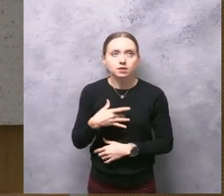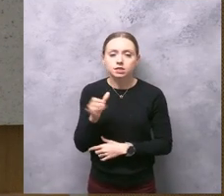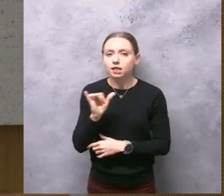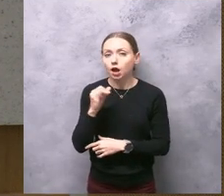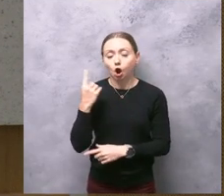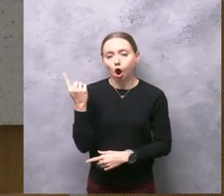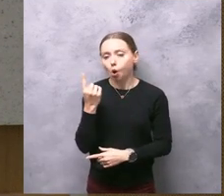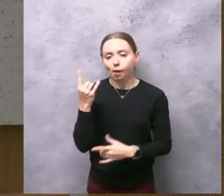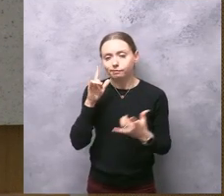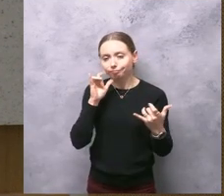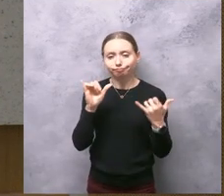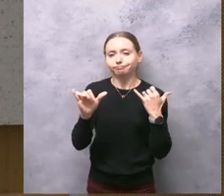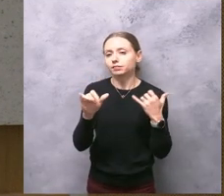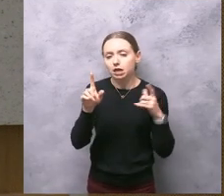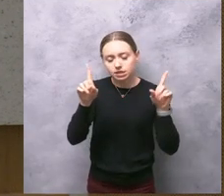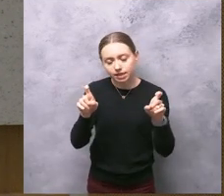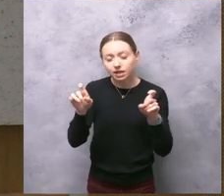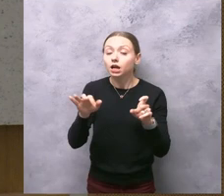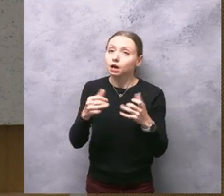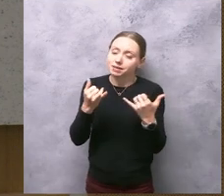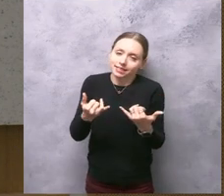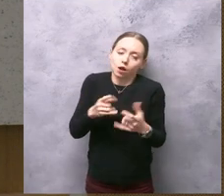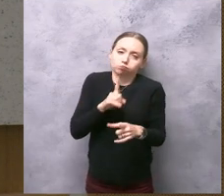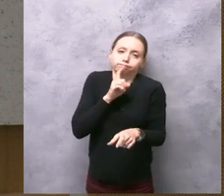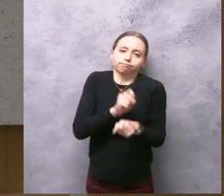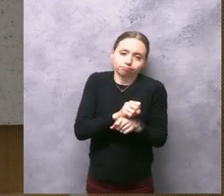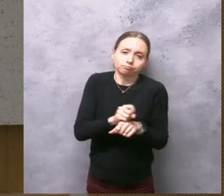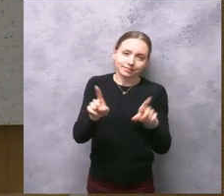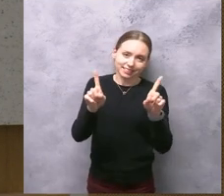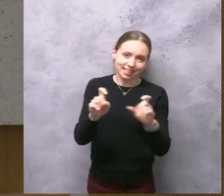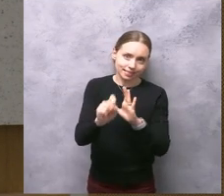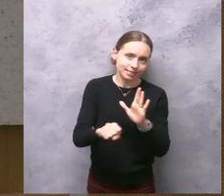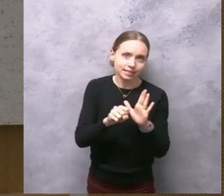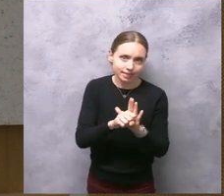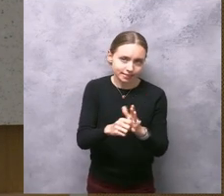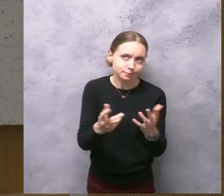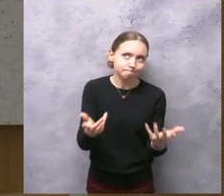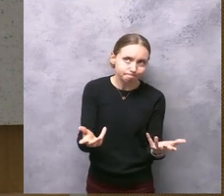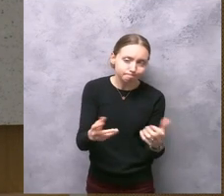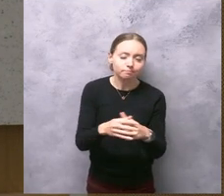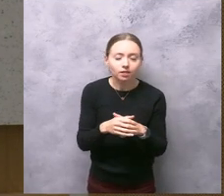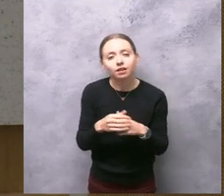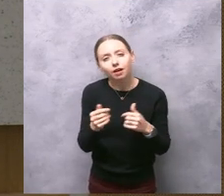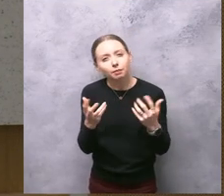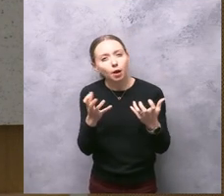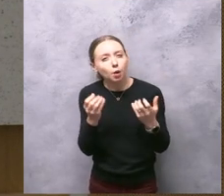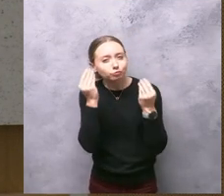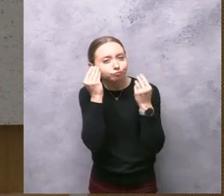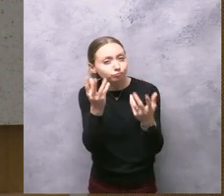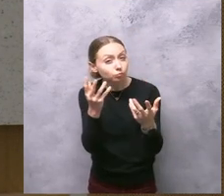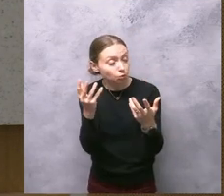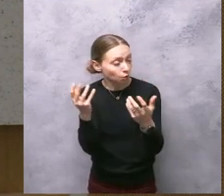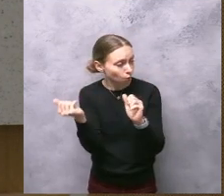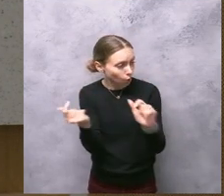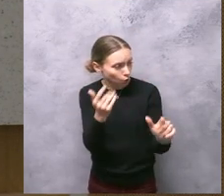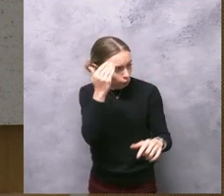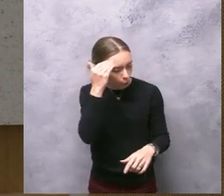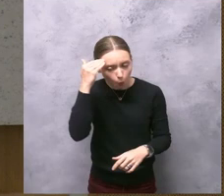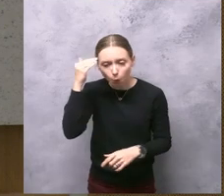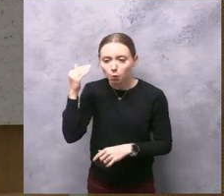season, but now it's really, really testing season. So I just want you all to know that our teachers